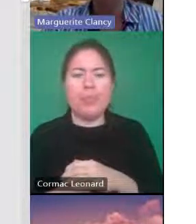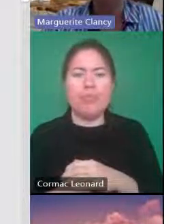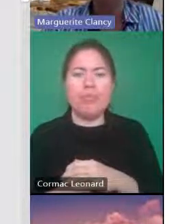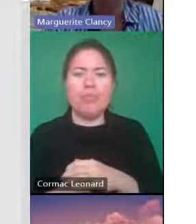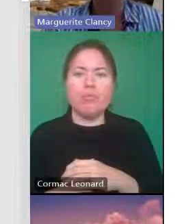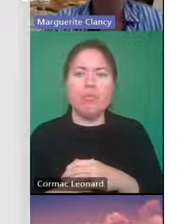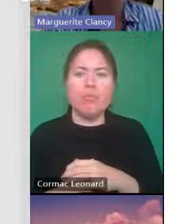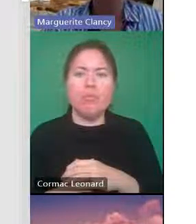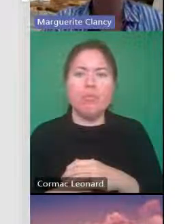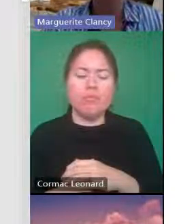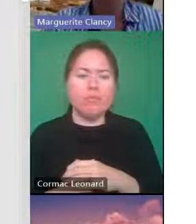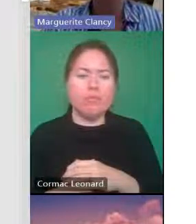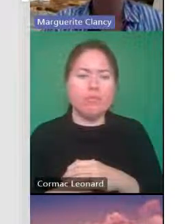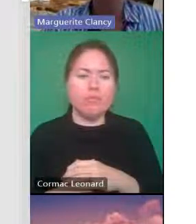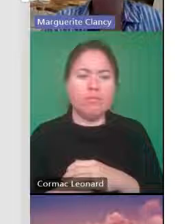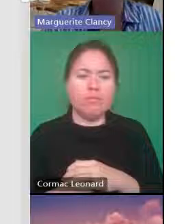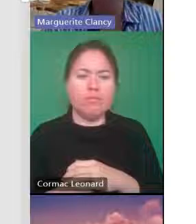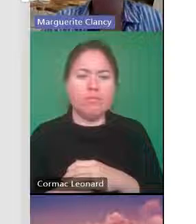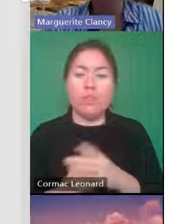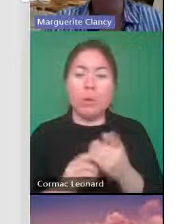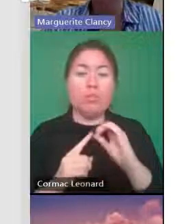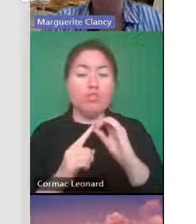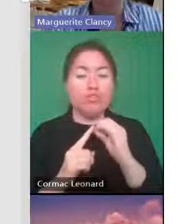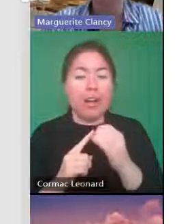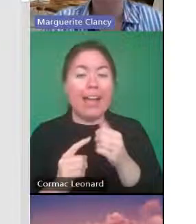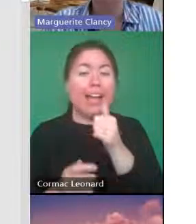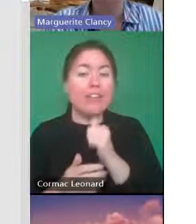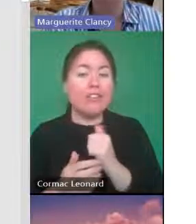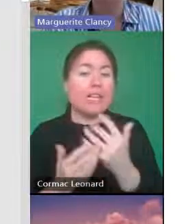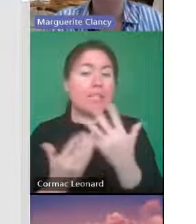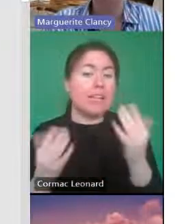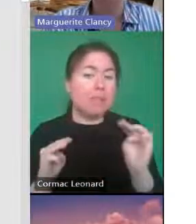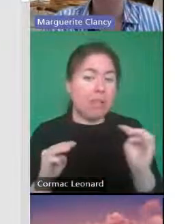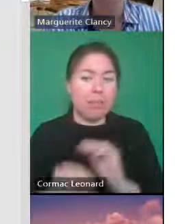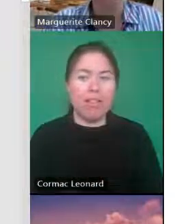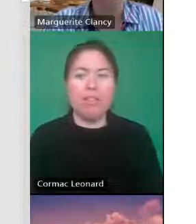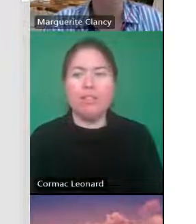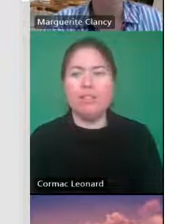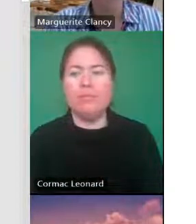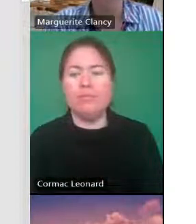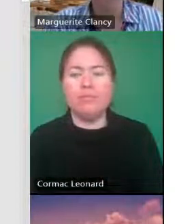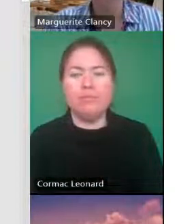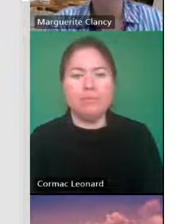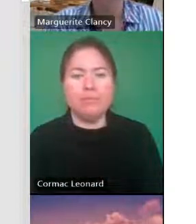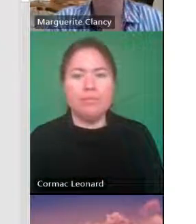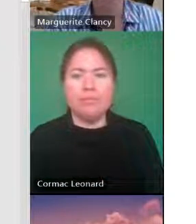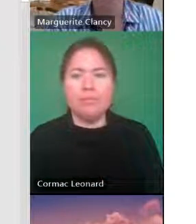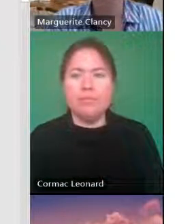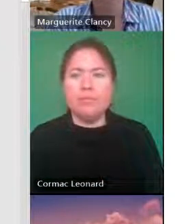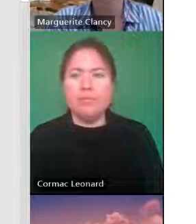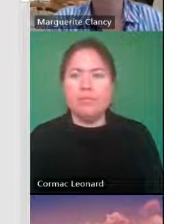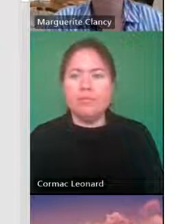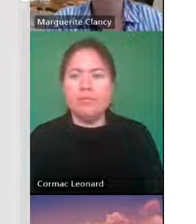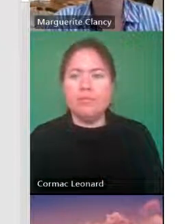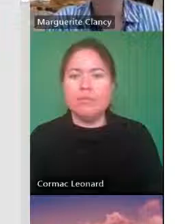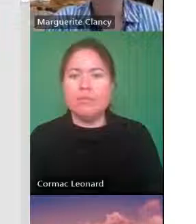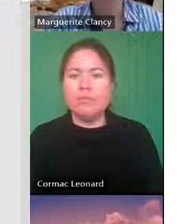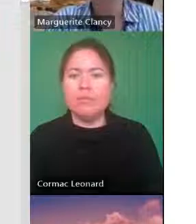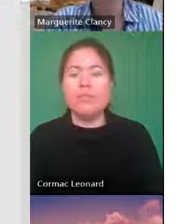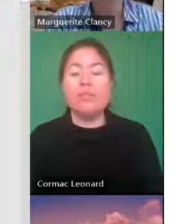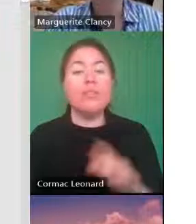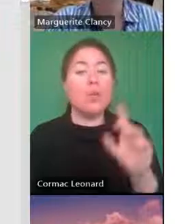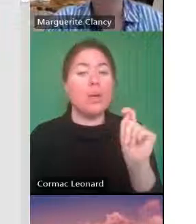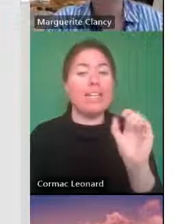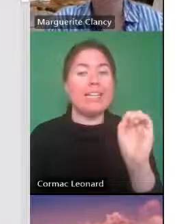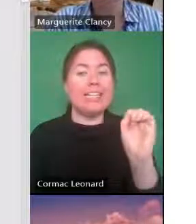just endeavour to answer as many queries as possible. Marguerite, can everybody hear me okay? It's